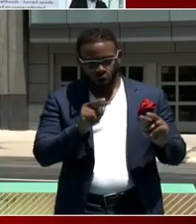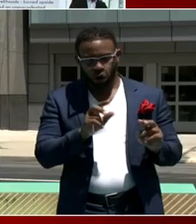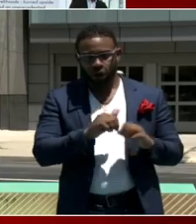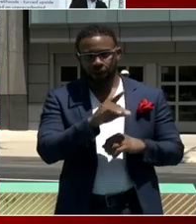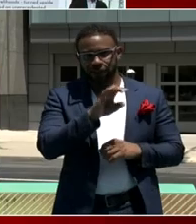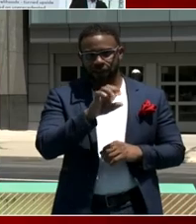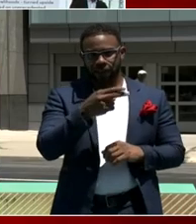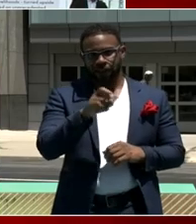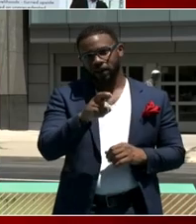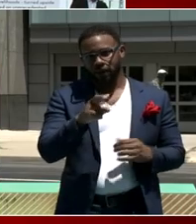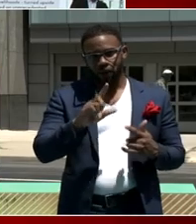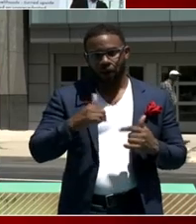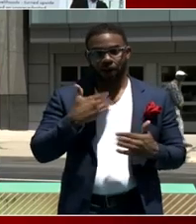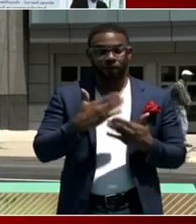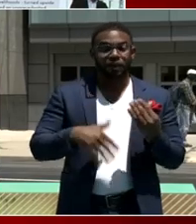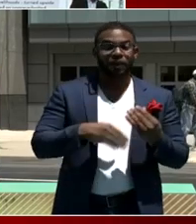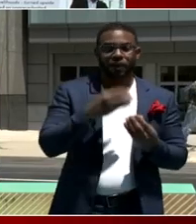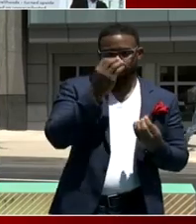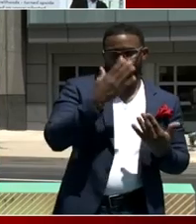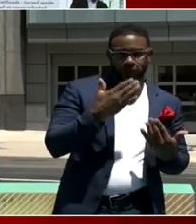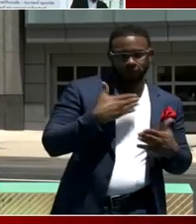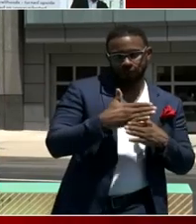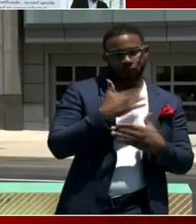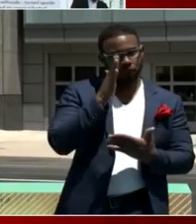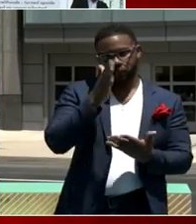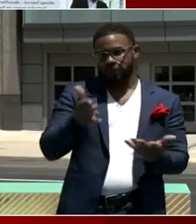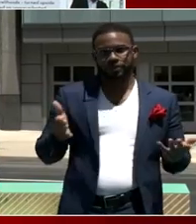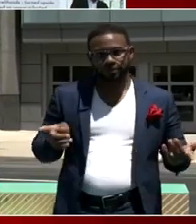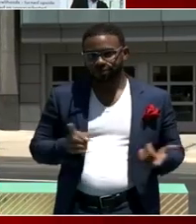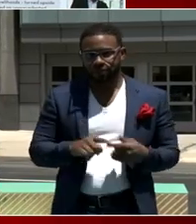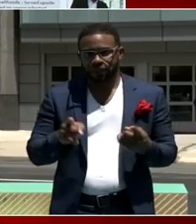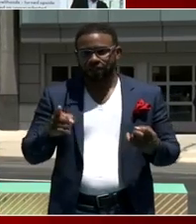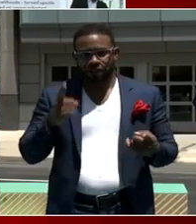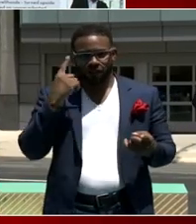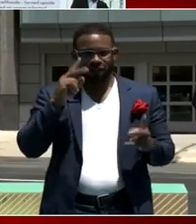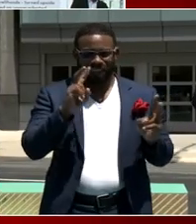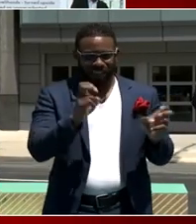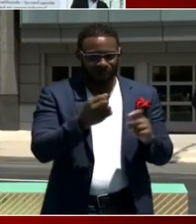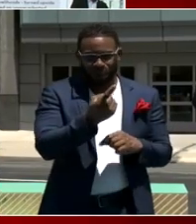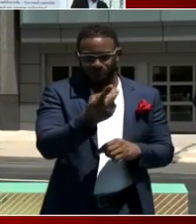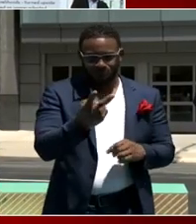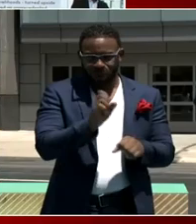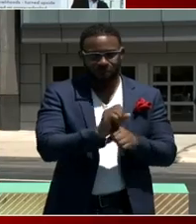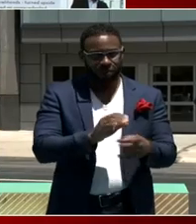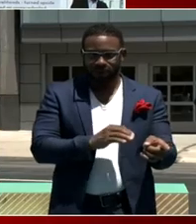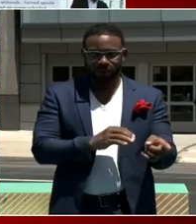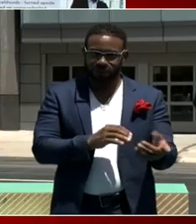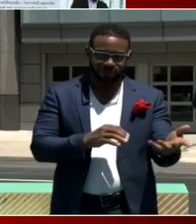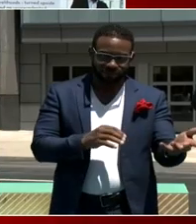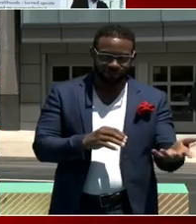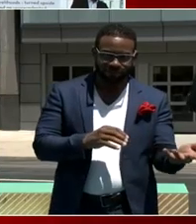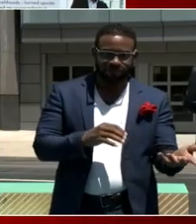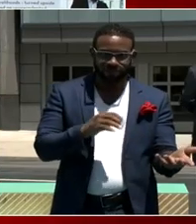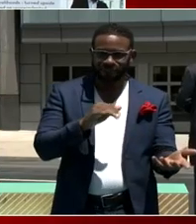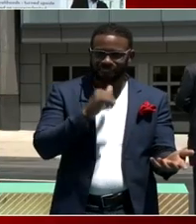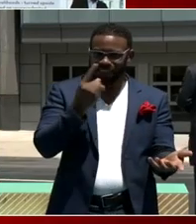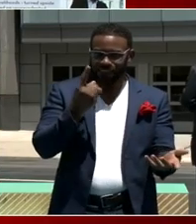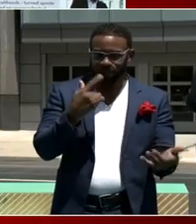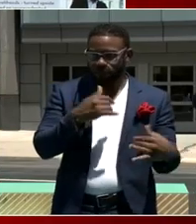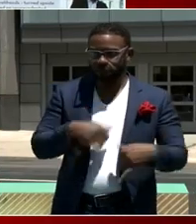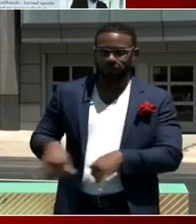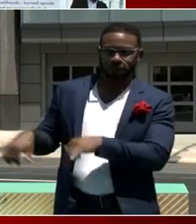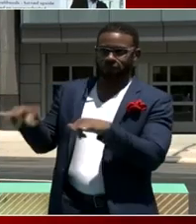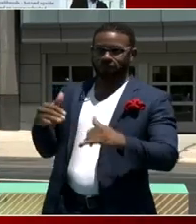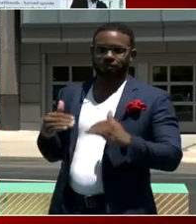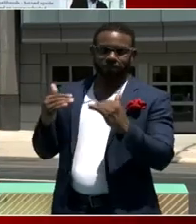with DCHR. So when we have some additional information to share, we will, but for an issue with one or two employees, it's not something that we